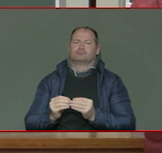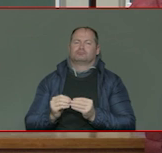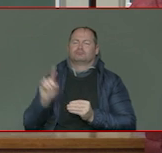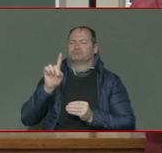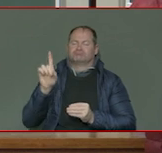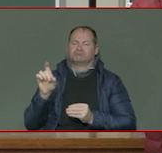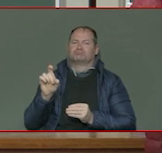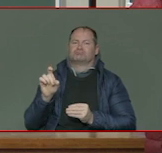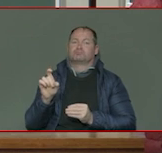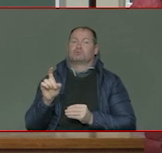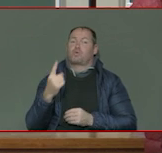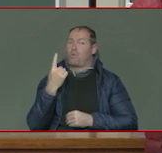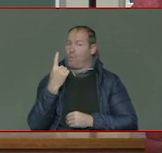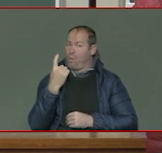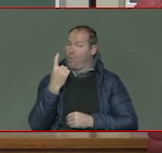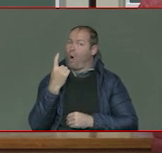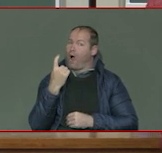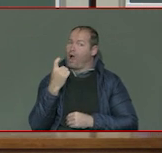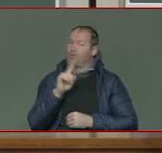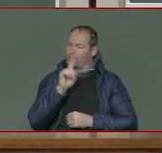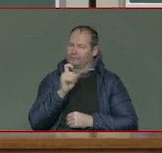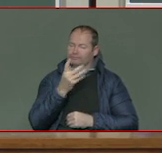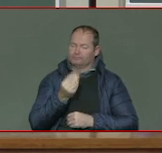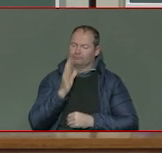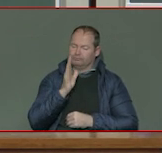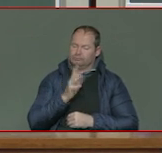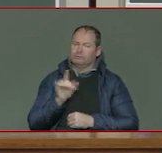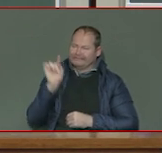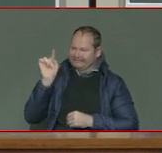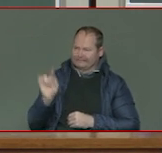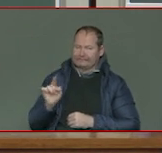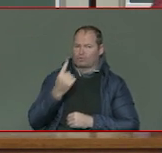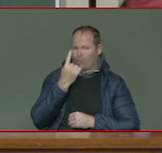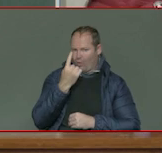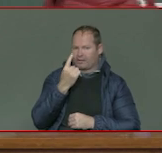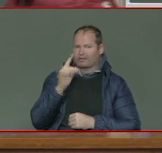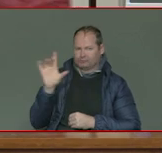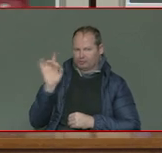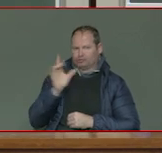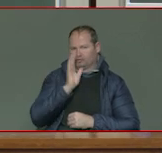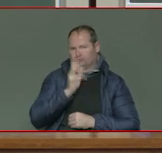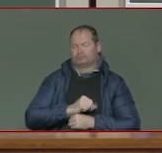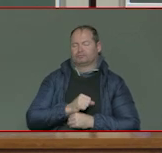them will be asked, 4 to 5 marks. Let us look at rules.